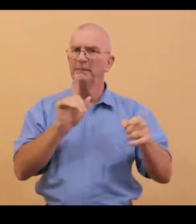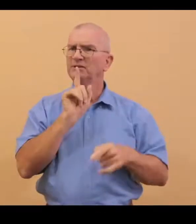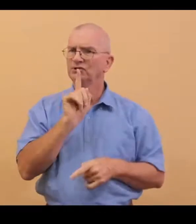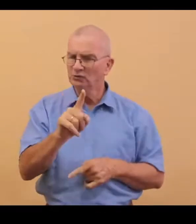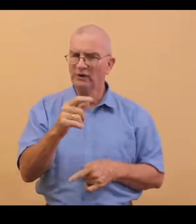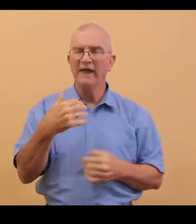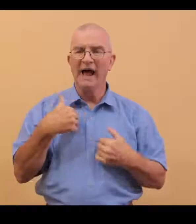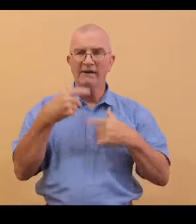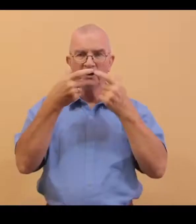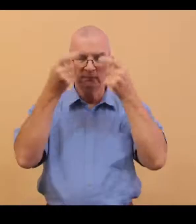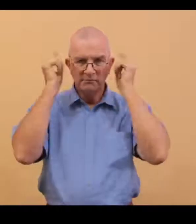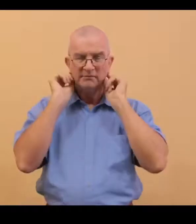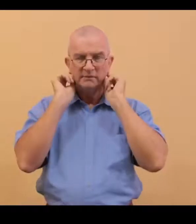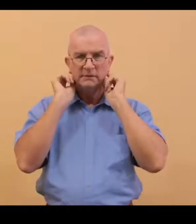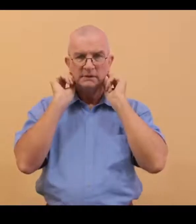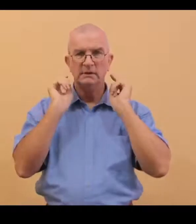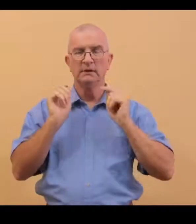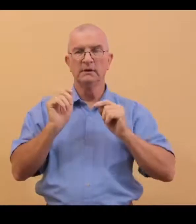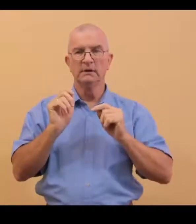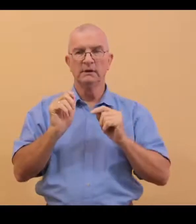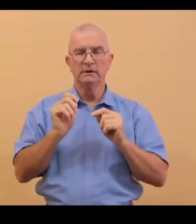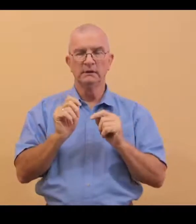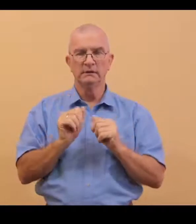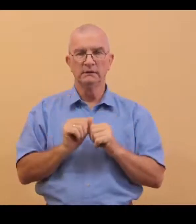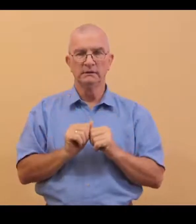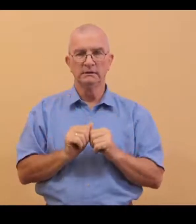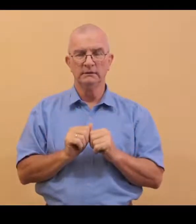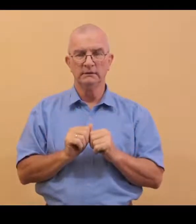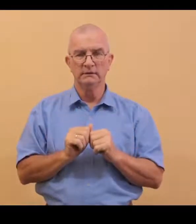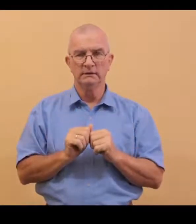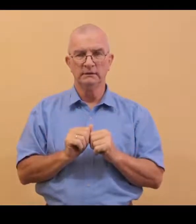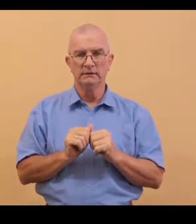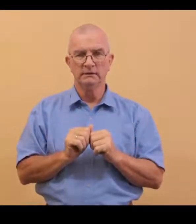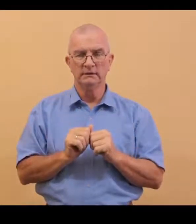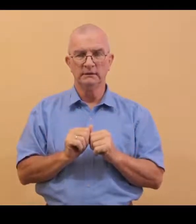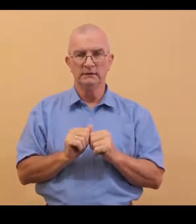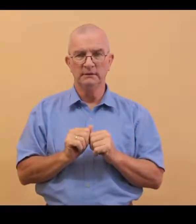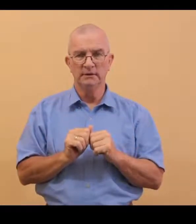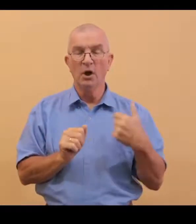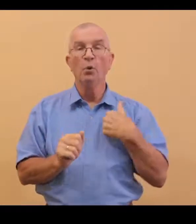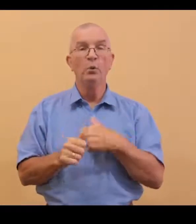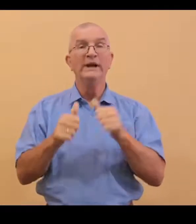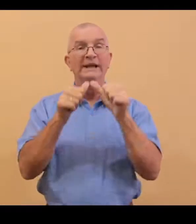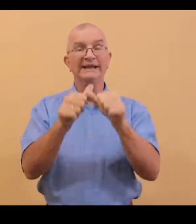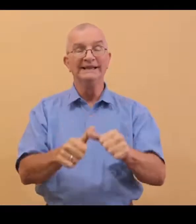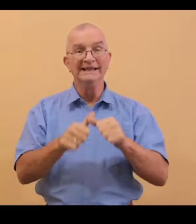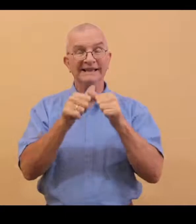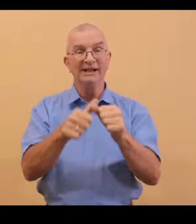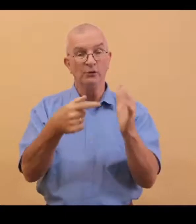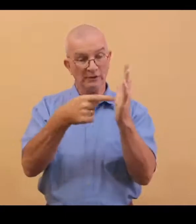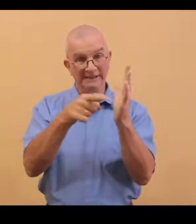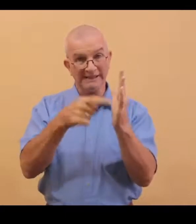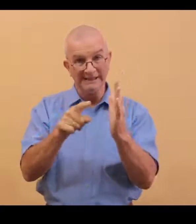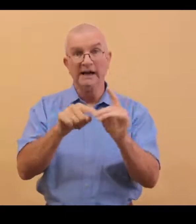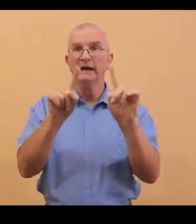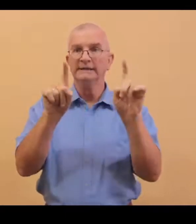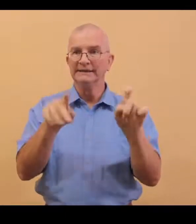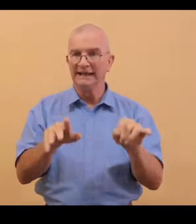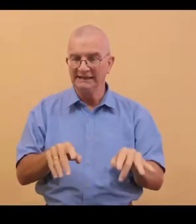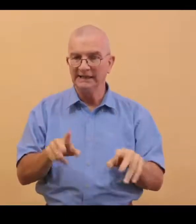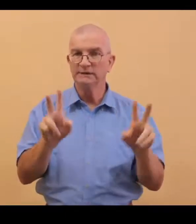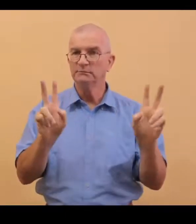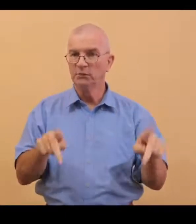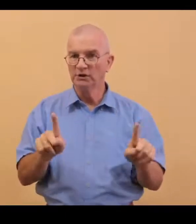that they are appropriately attired with a face mask. We continue to screen and test persons from the